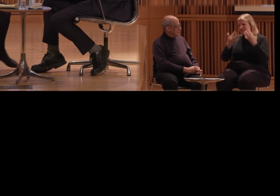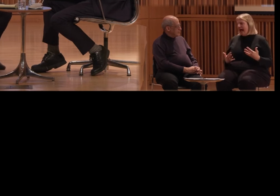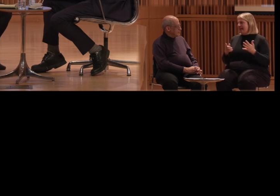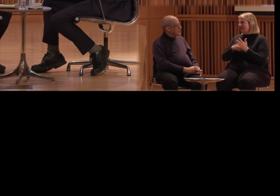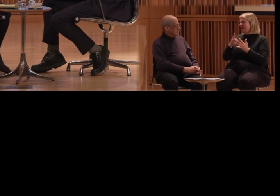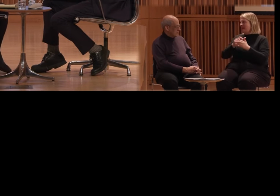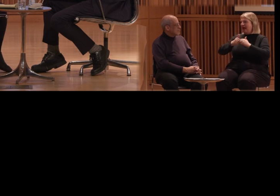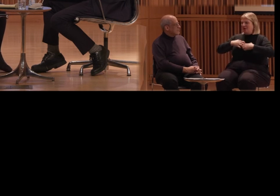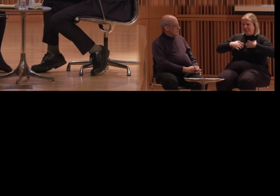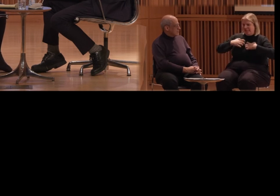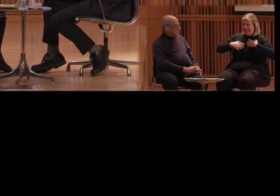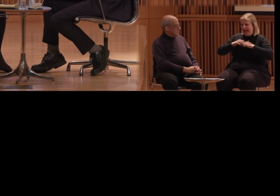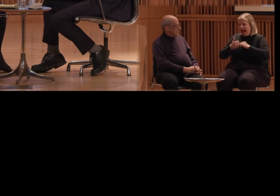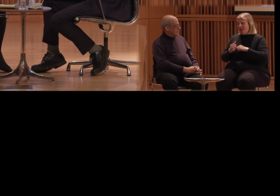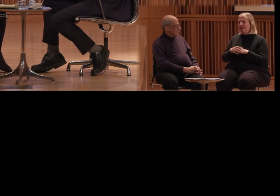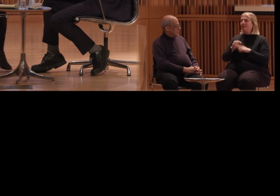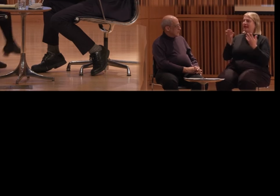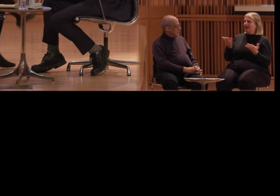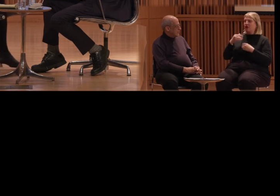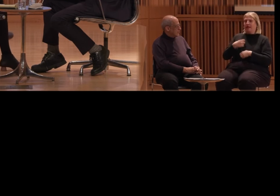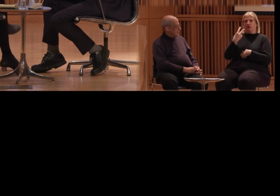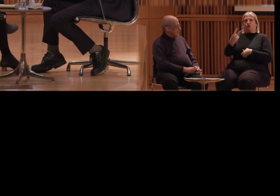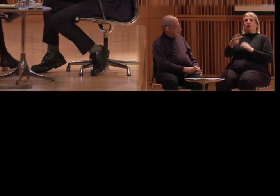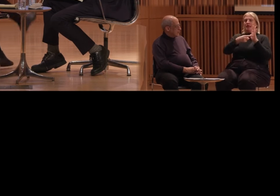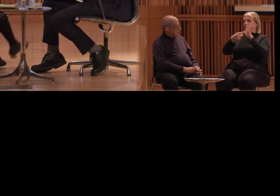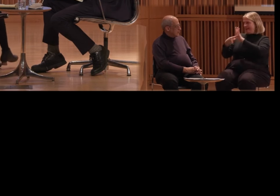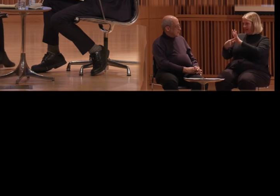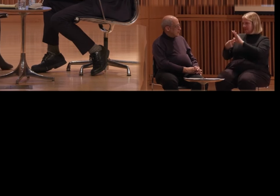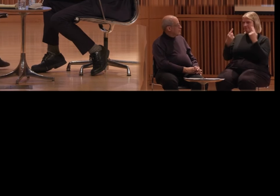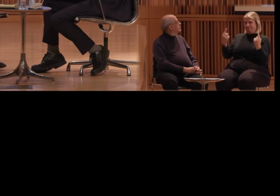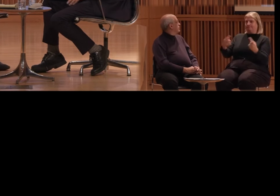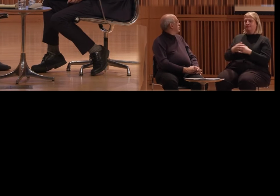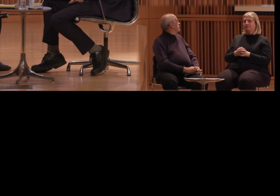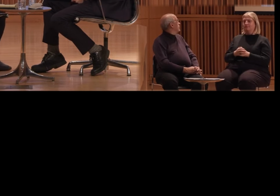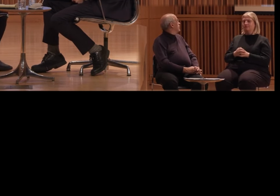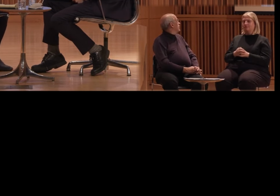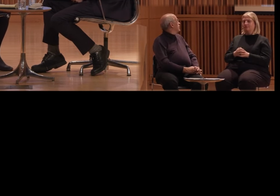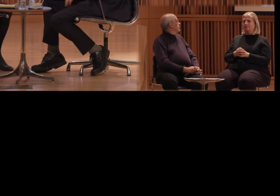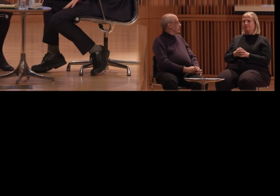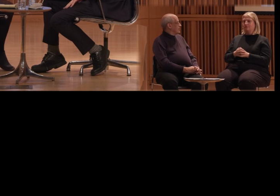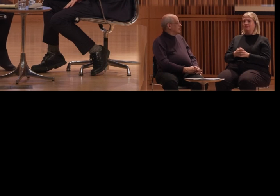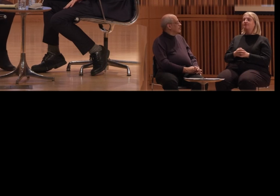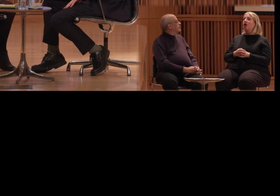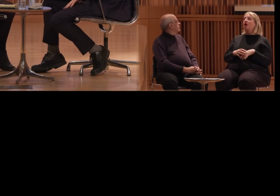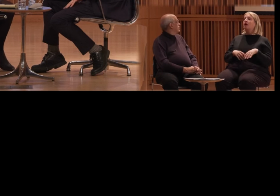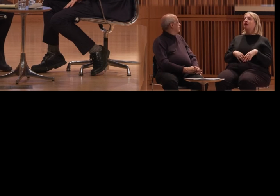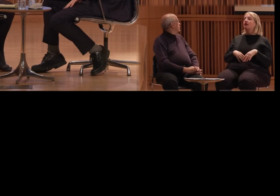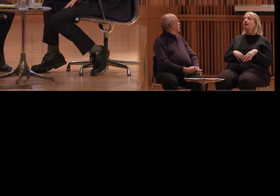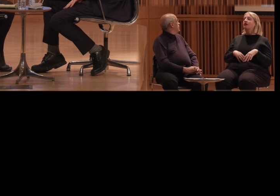But so here we have two examples that you just mentioned, actually. On the y-axis, I put